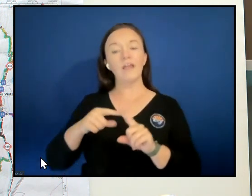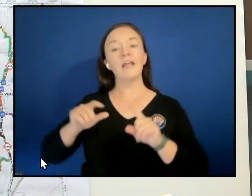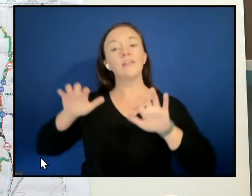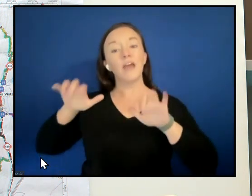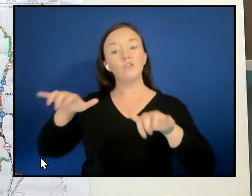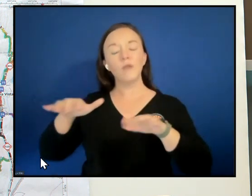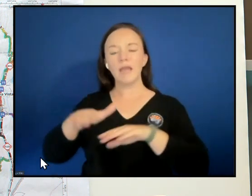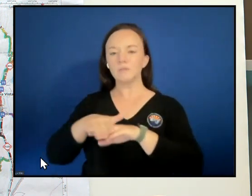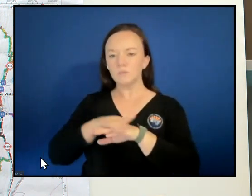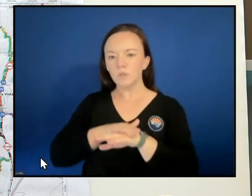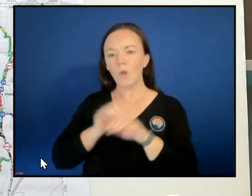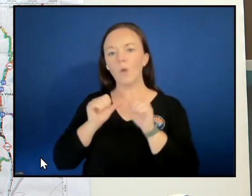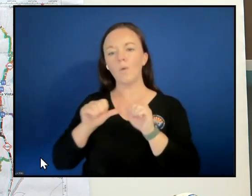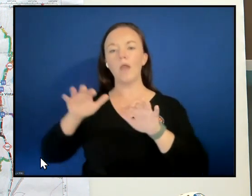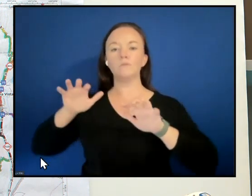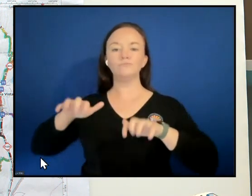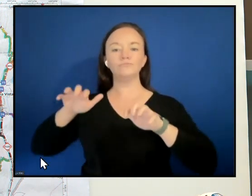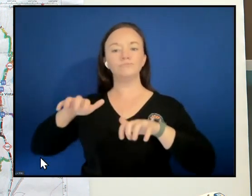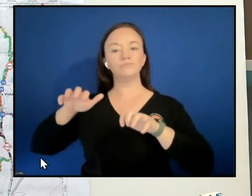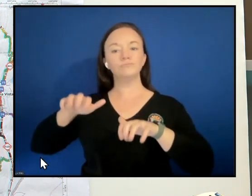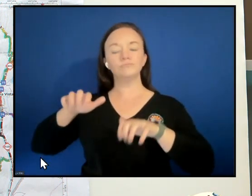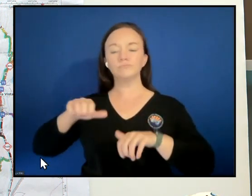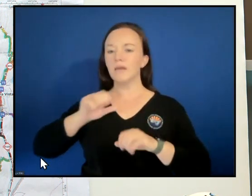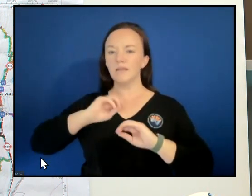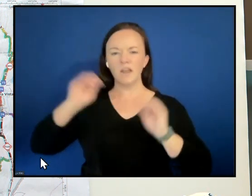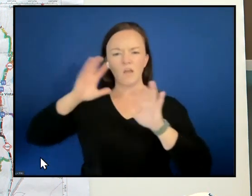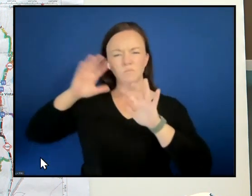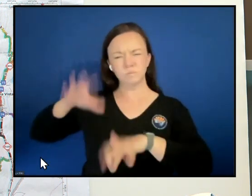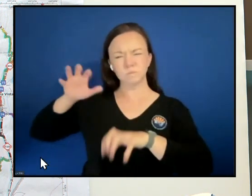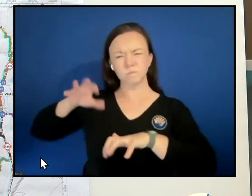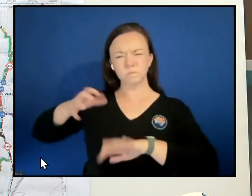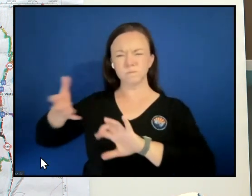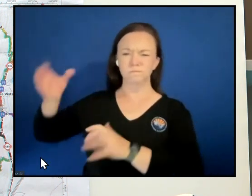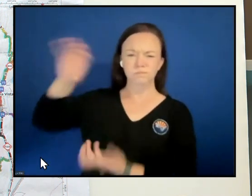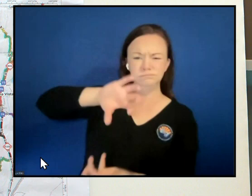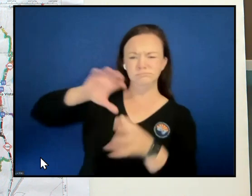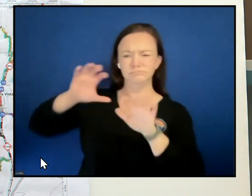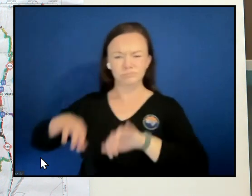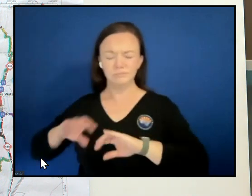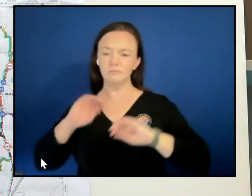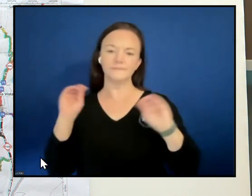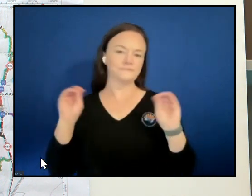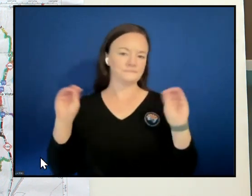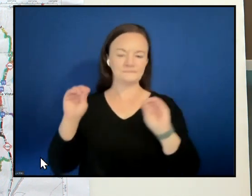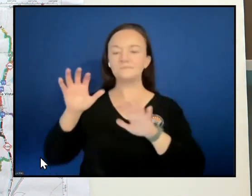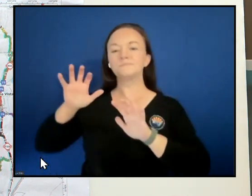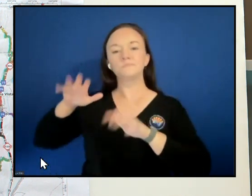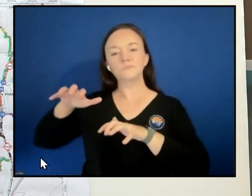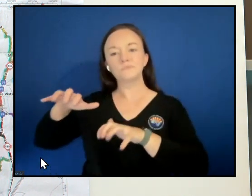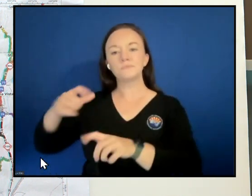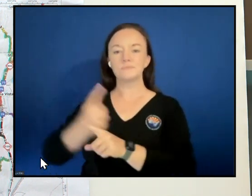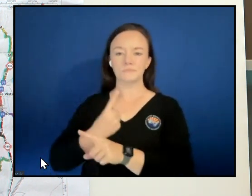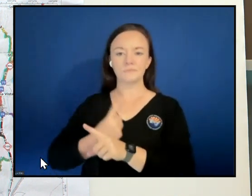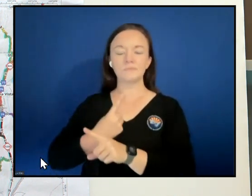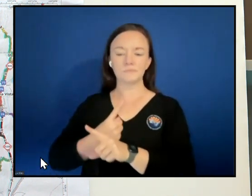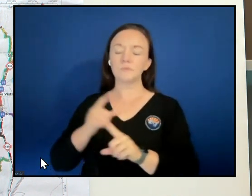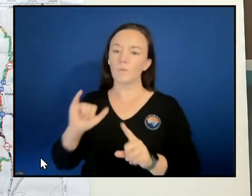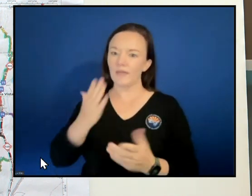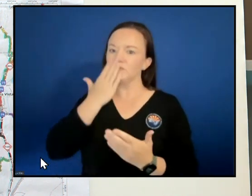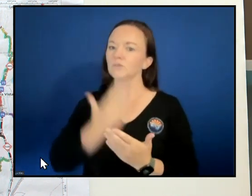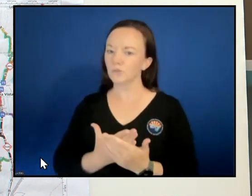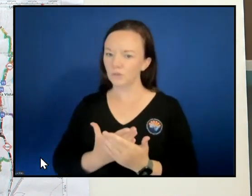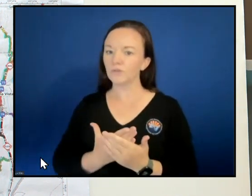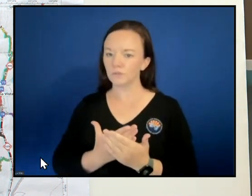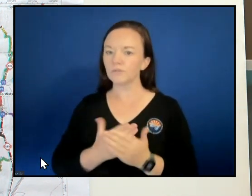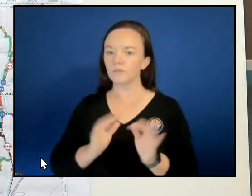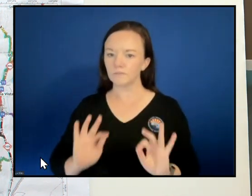haven't seen any significant, any heavy rain, flash flood type rainfall on our fire so far. So that's been